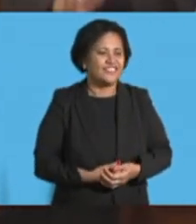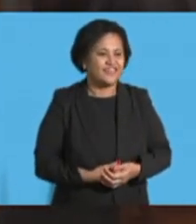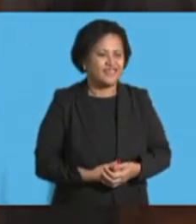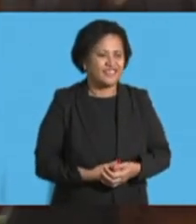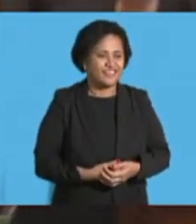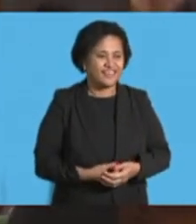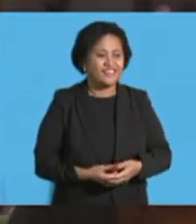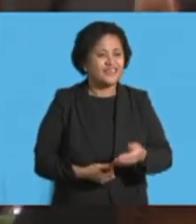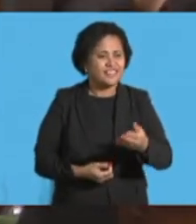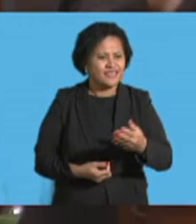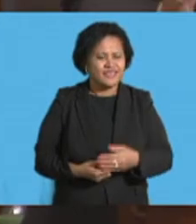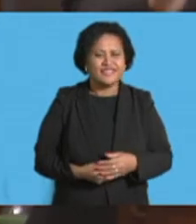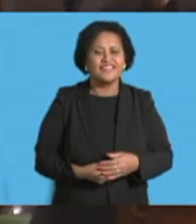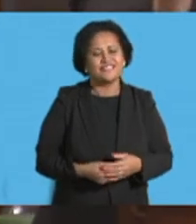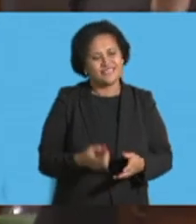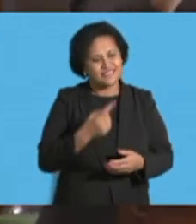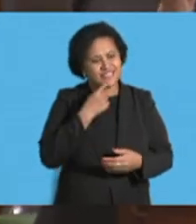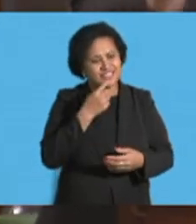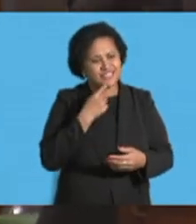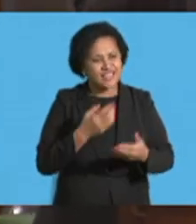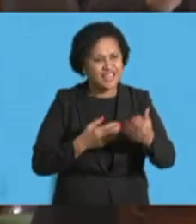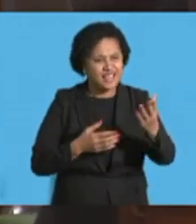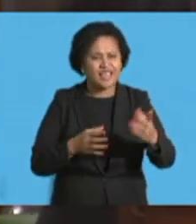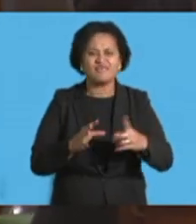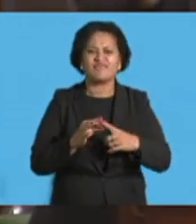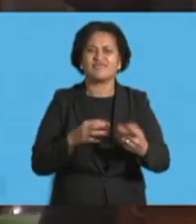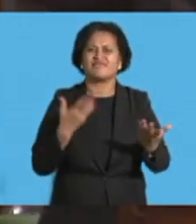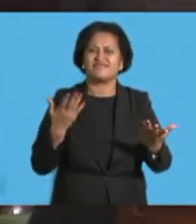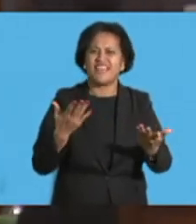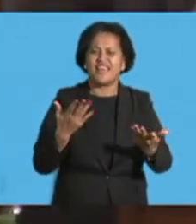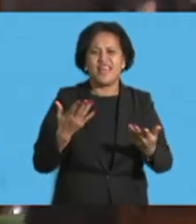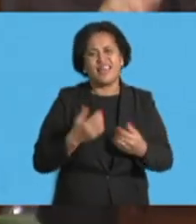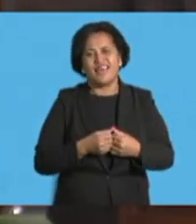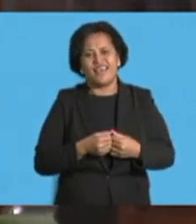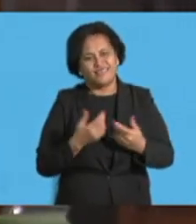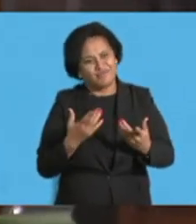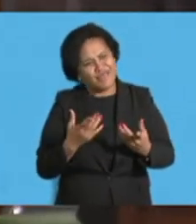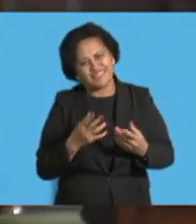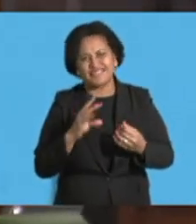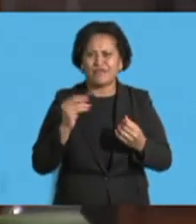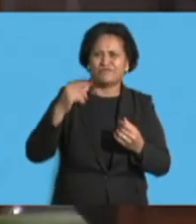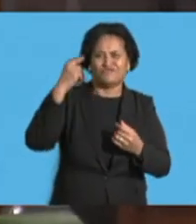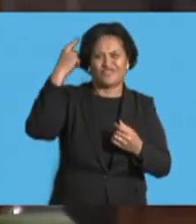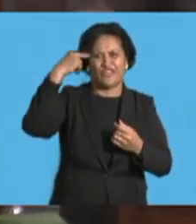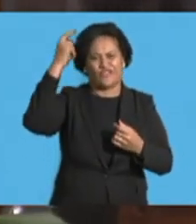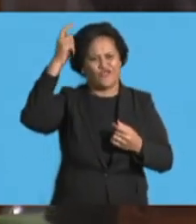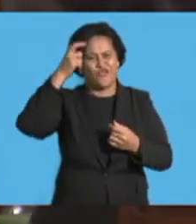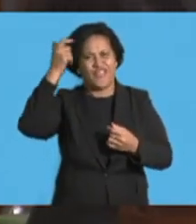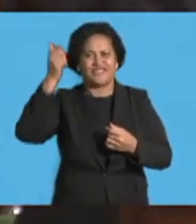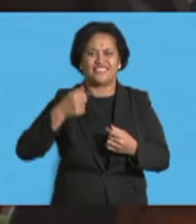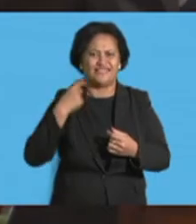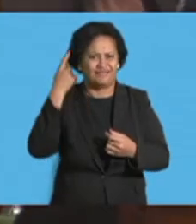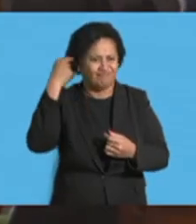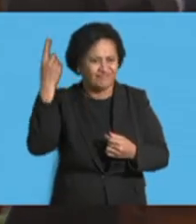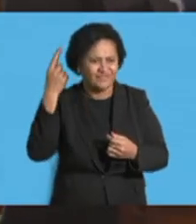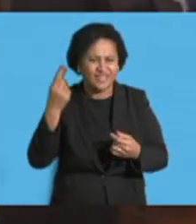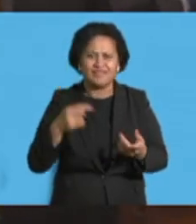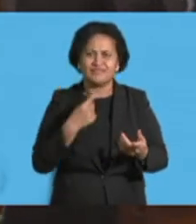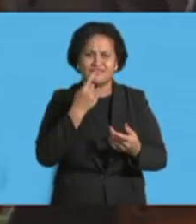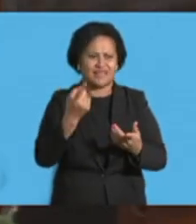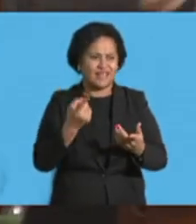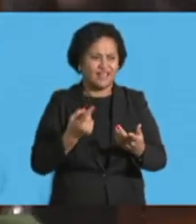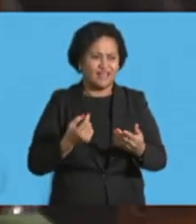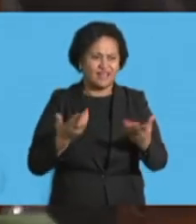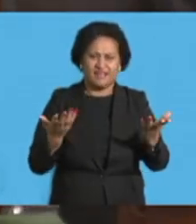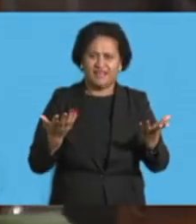He sometimes, Honourable Pramod Chand makes the craziest statements, I tell you, which holds no water.